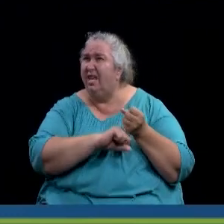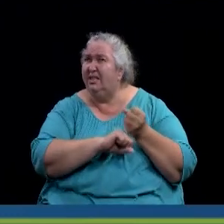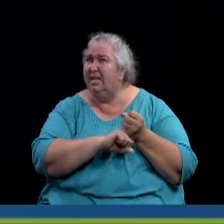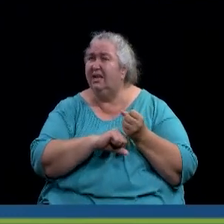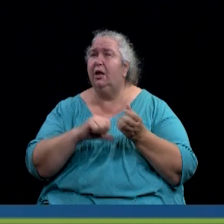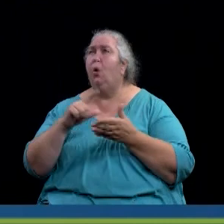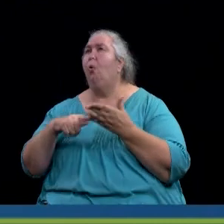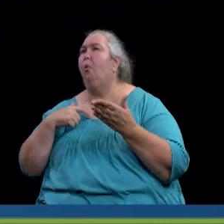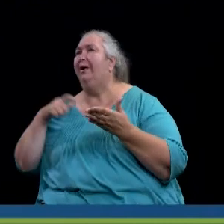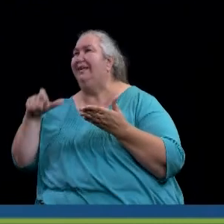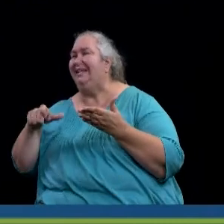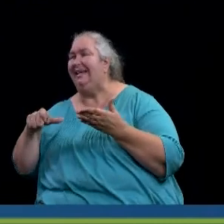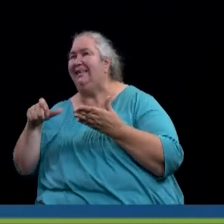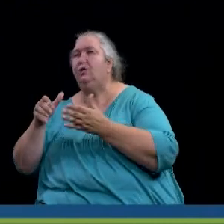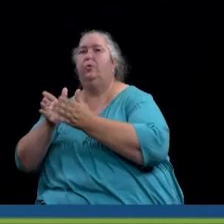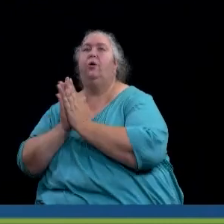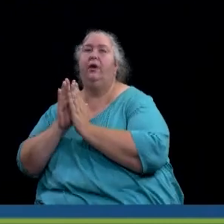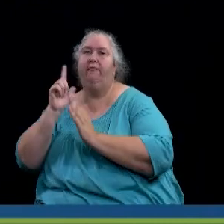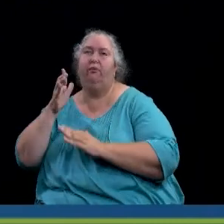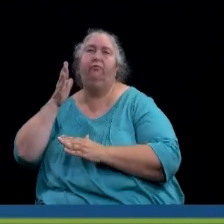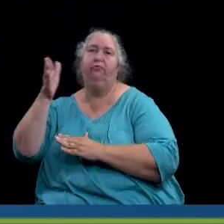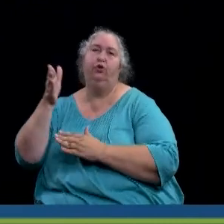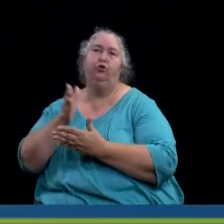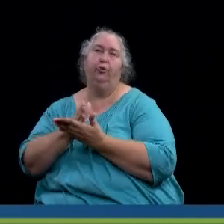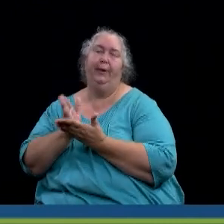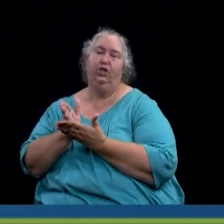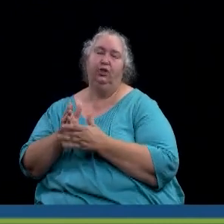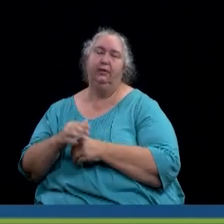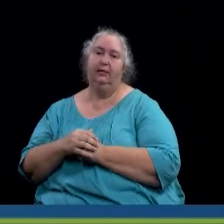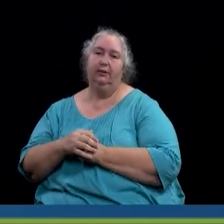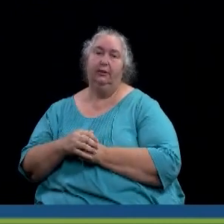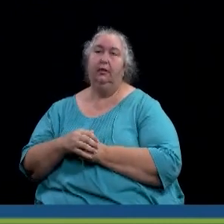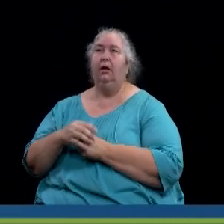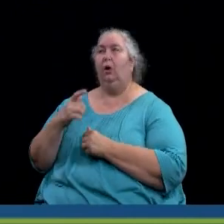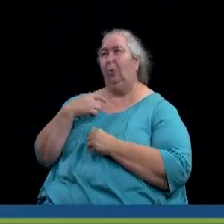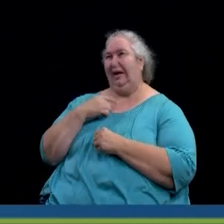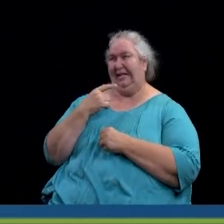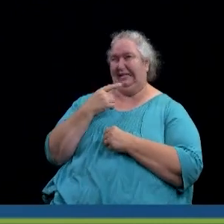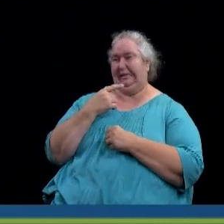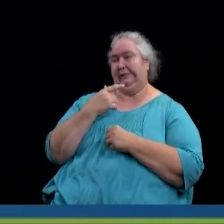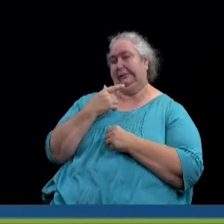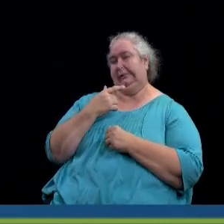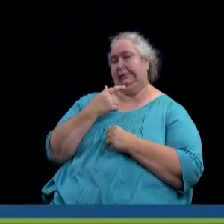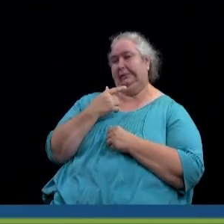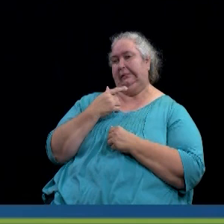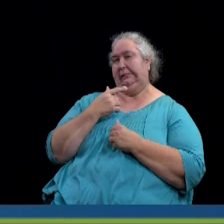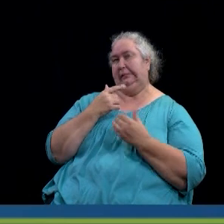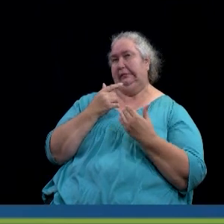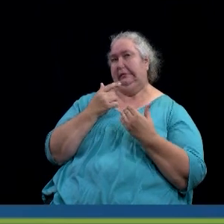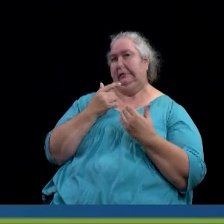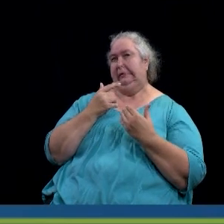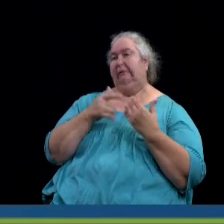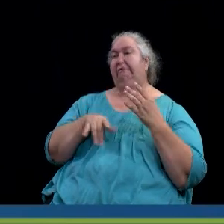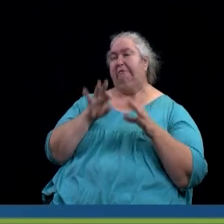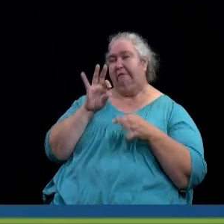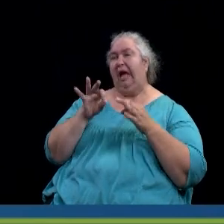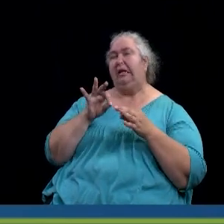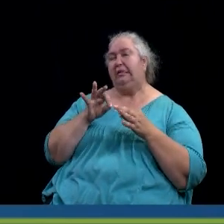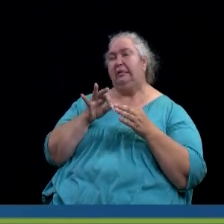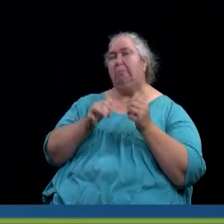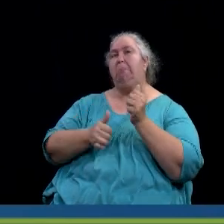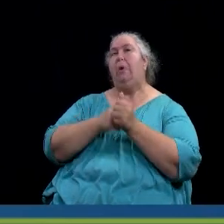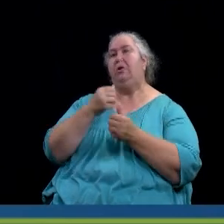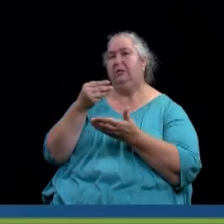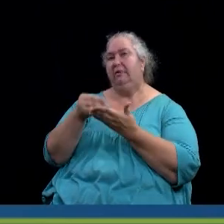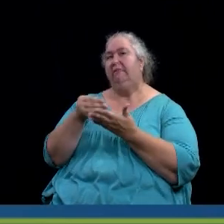years. We're about halfway through finding the funding that is needed to be dedicated to these 6 projects. The largest